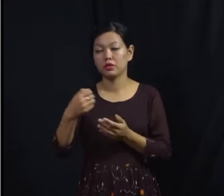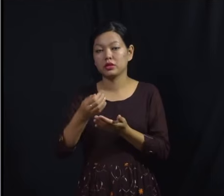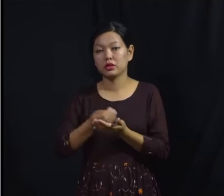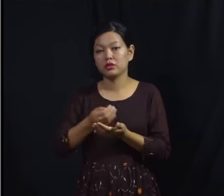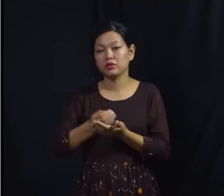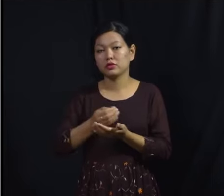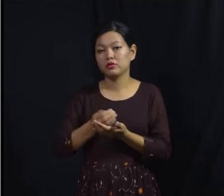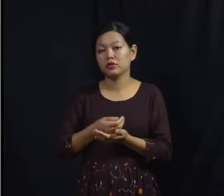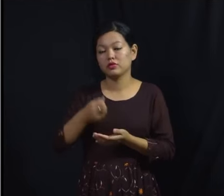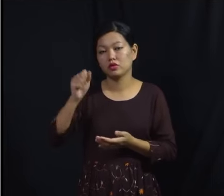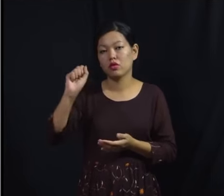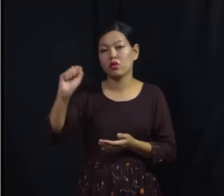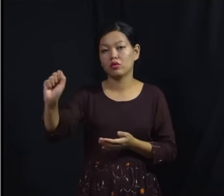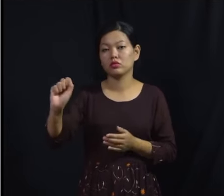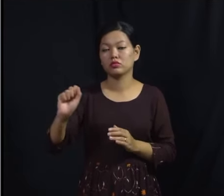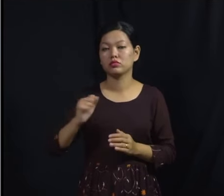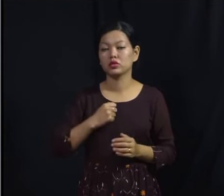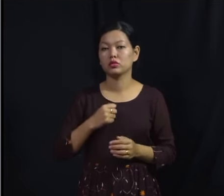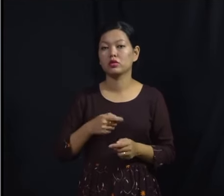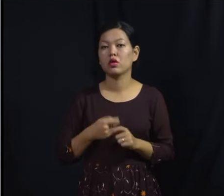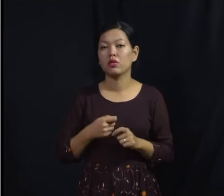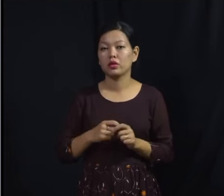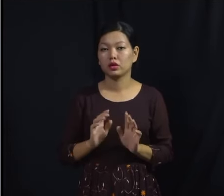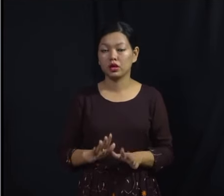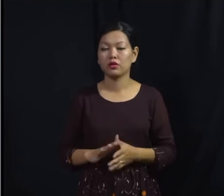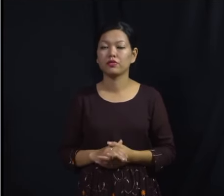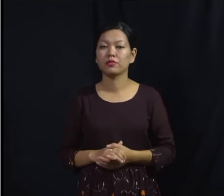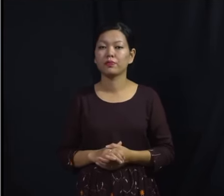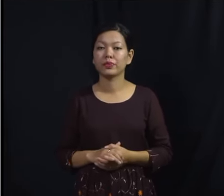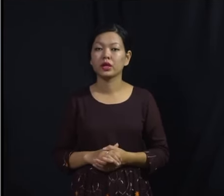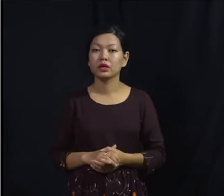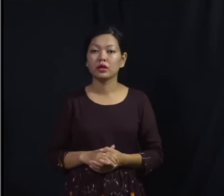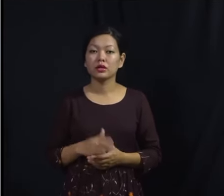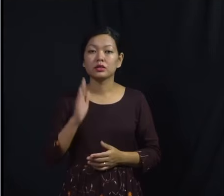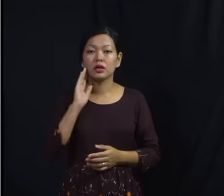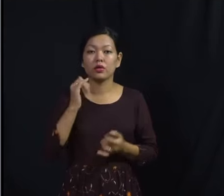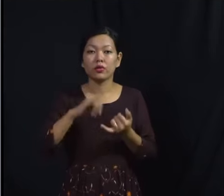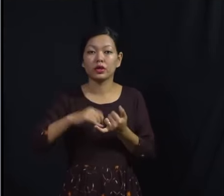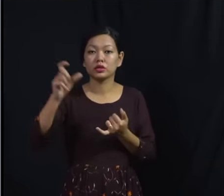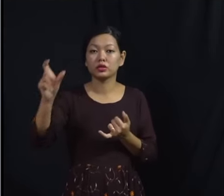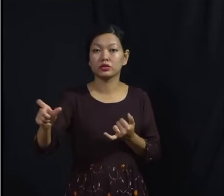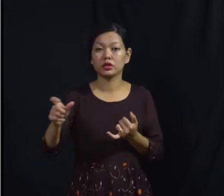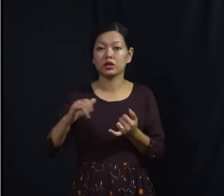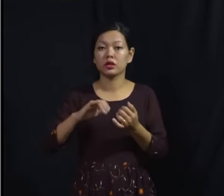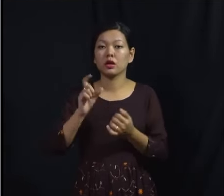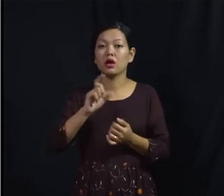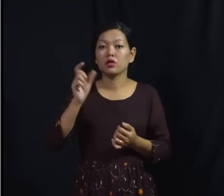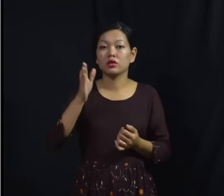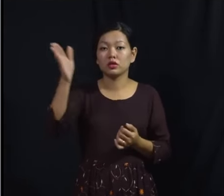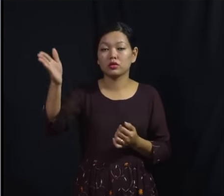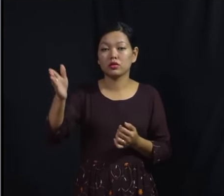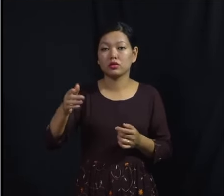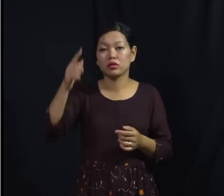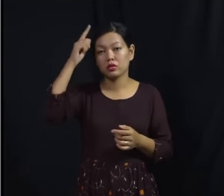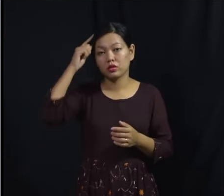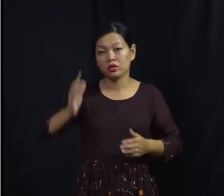remember she was gifted a bike in order to commute, to travel to her school, or in fact college. You know,